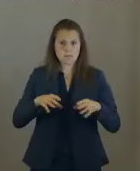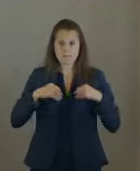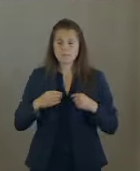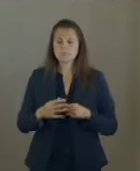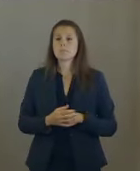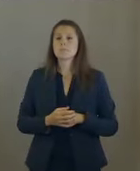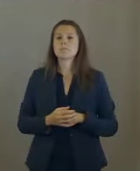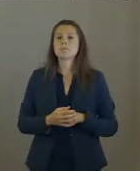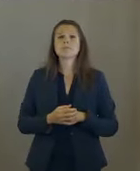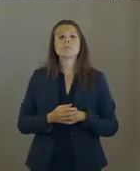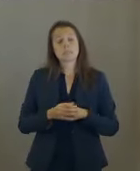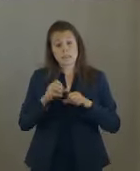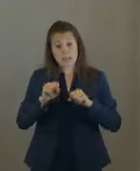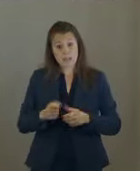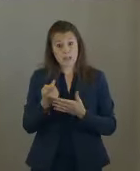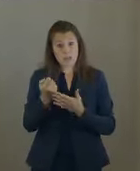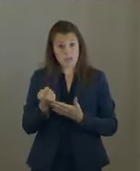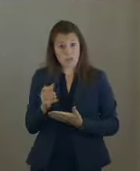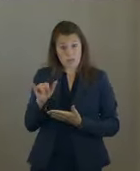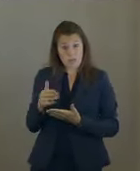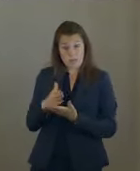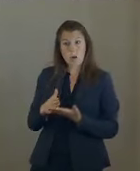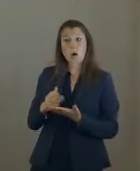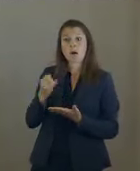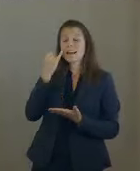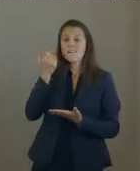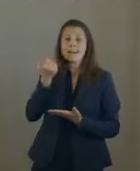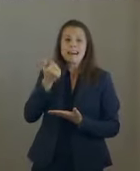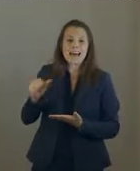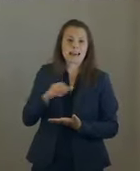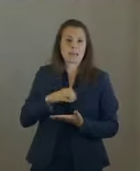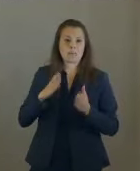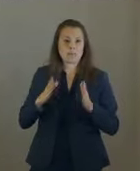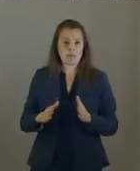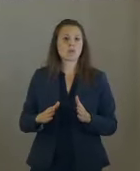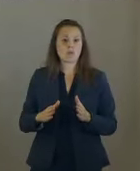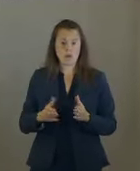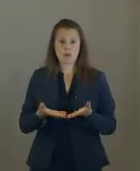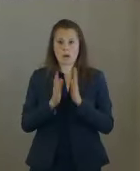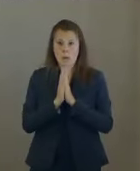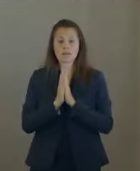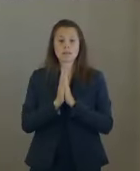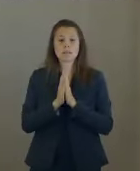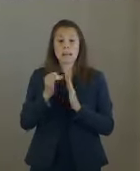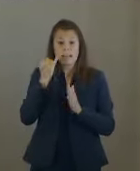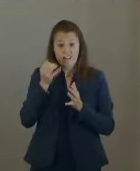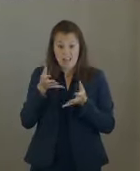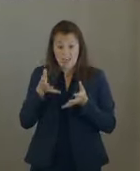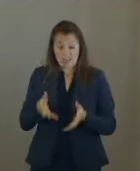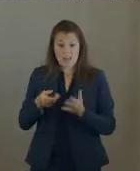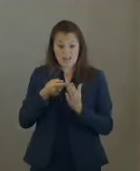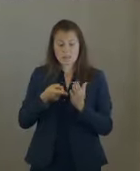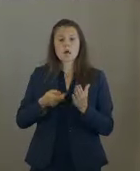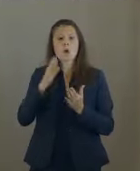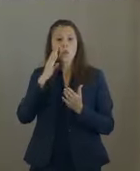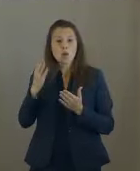received. Items may be removed from the consent agenda at the request of any commission member. Items not removed will then be moved